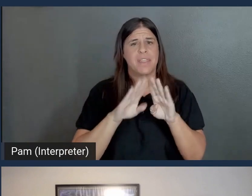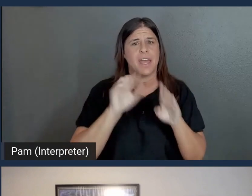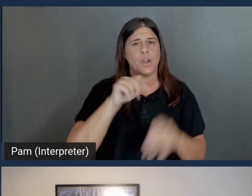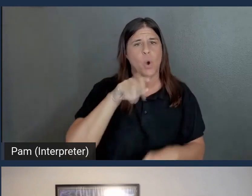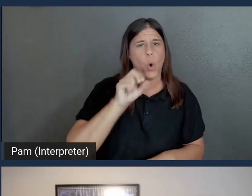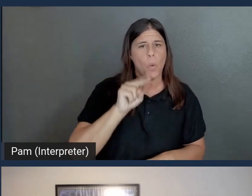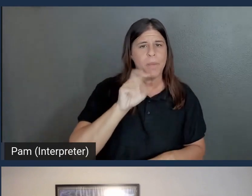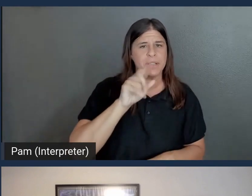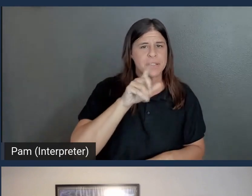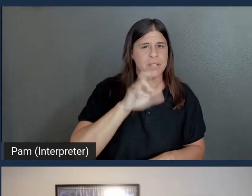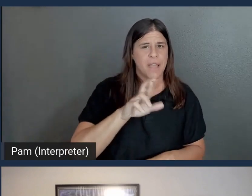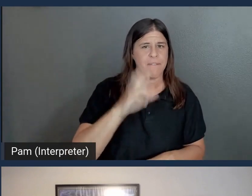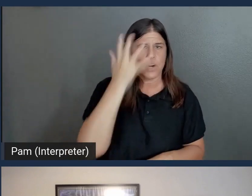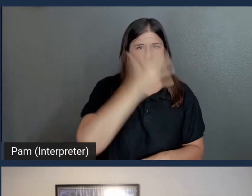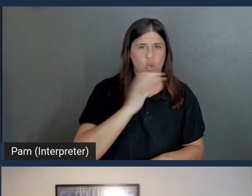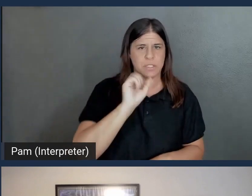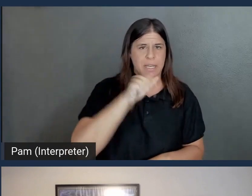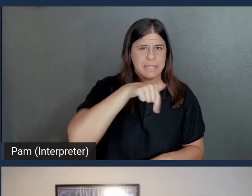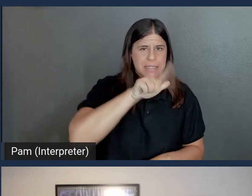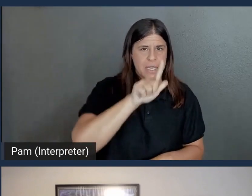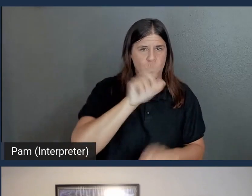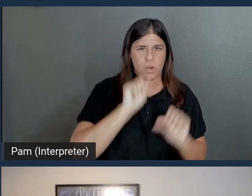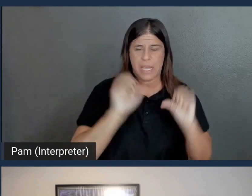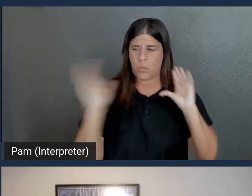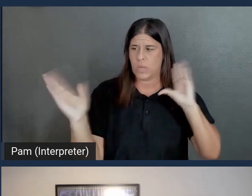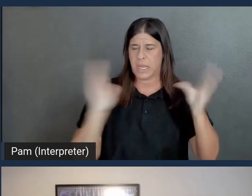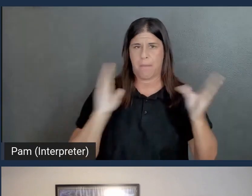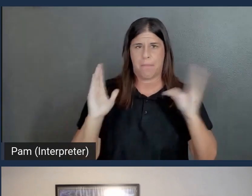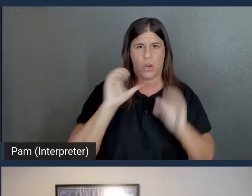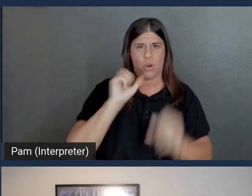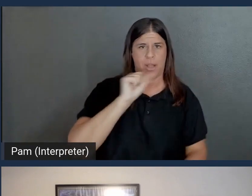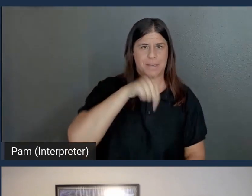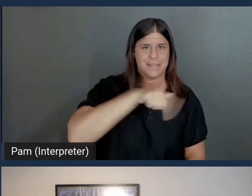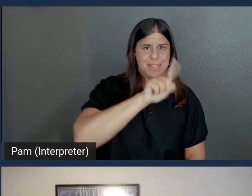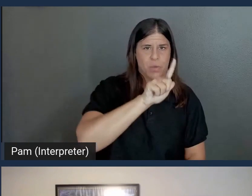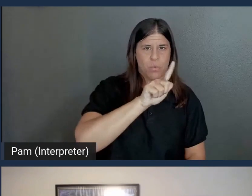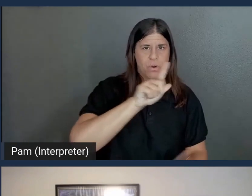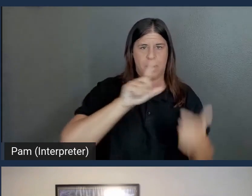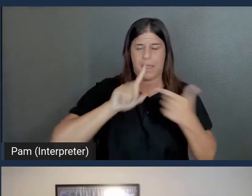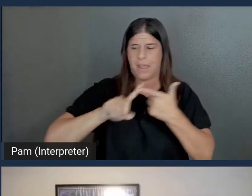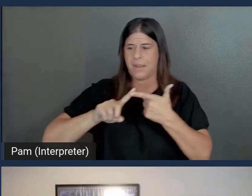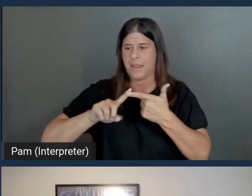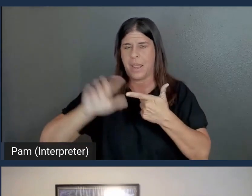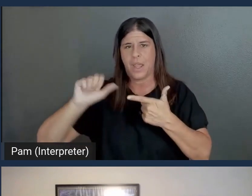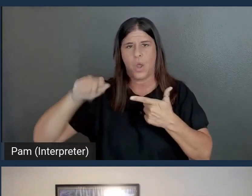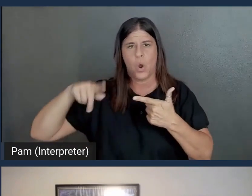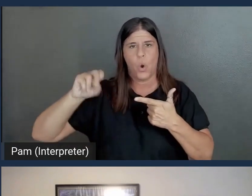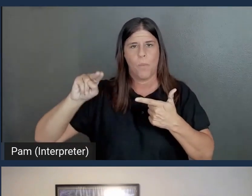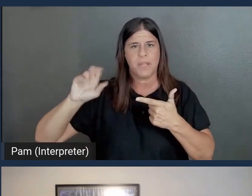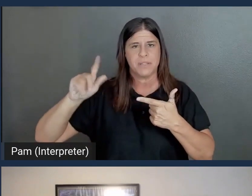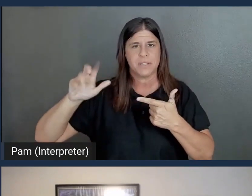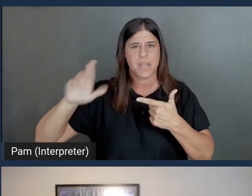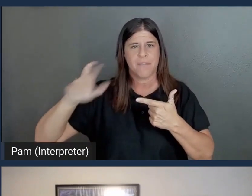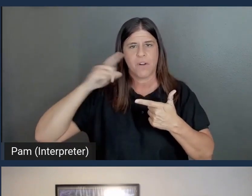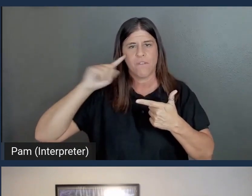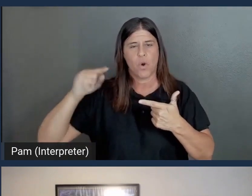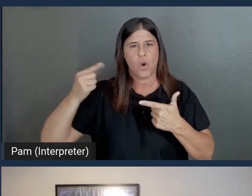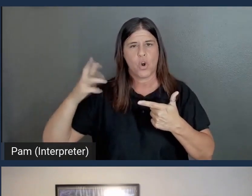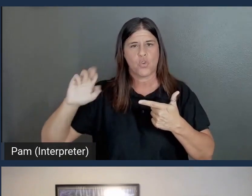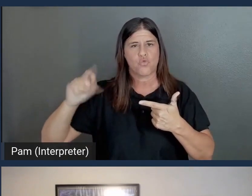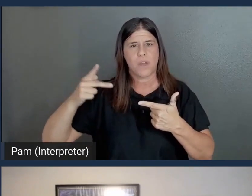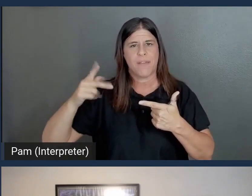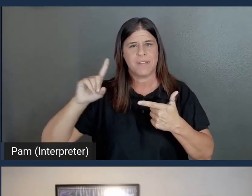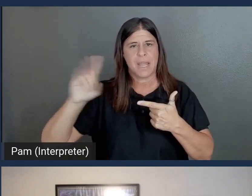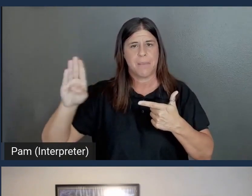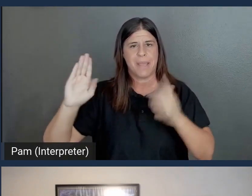example, looks a lot like SQL. Can we compare a SQL query and a OpenCypher query for a graph database side by side and see how that